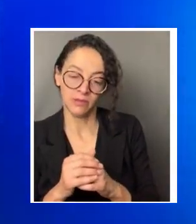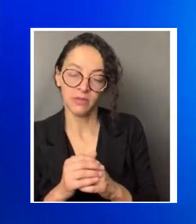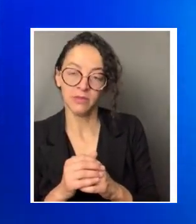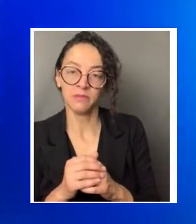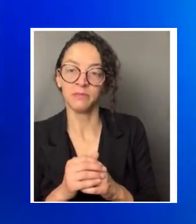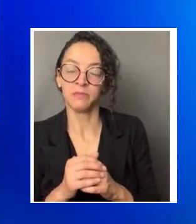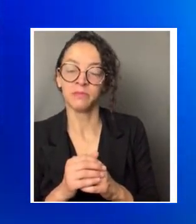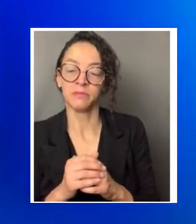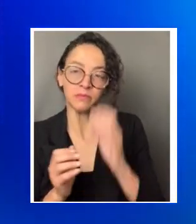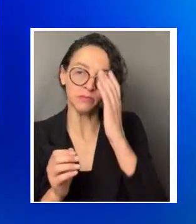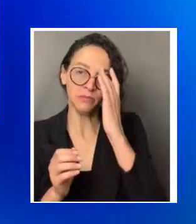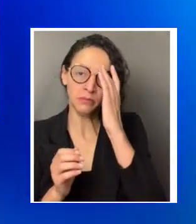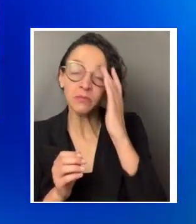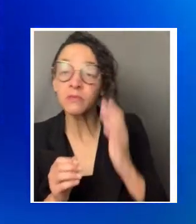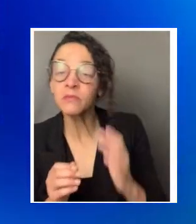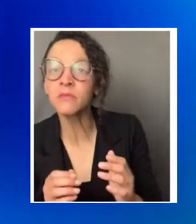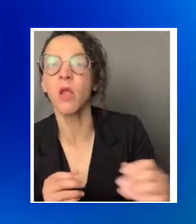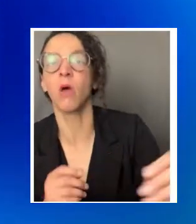some housekeeping items.